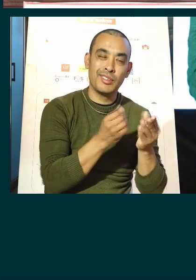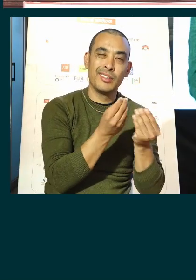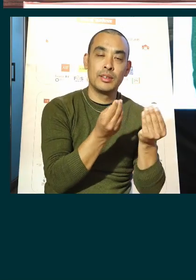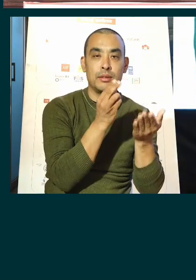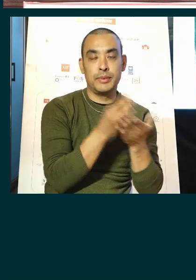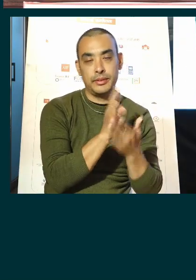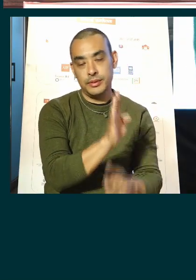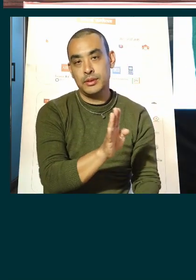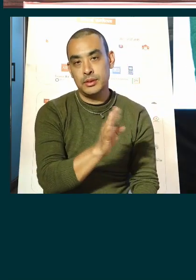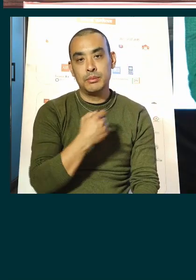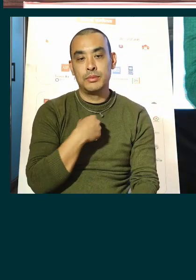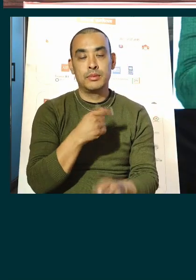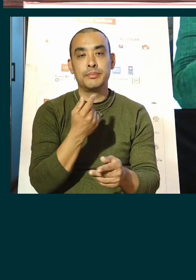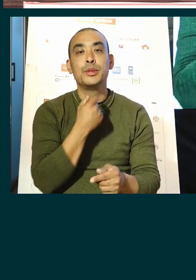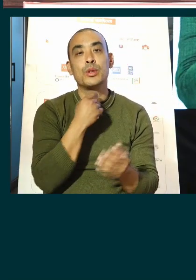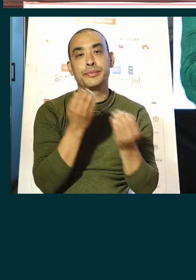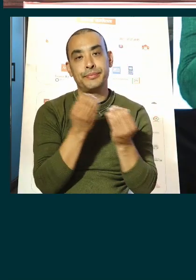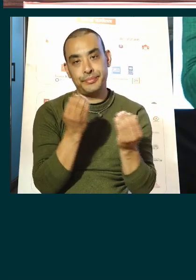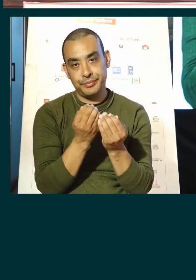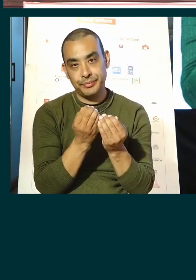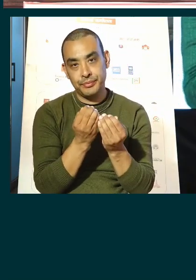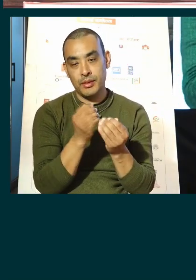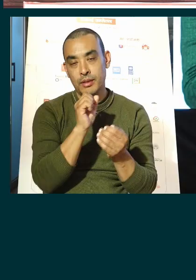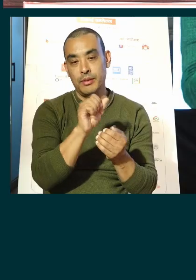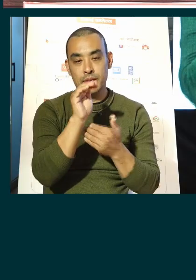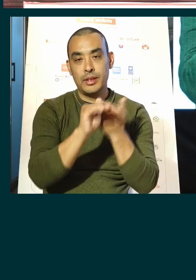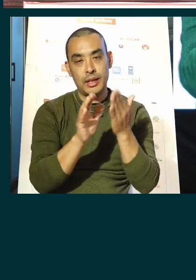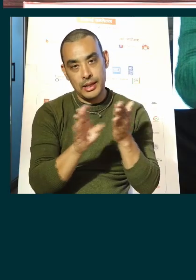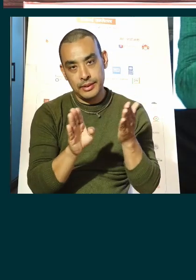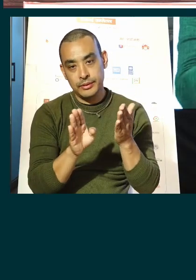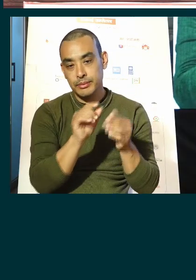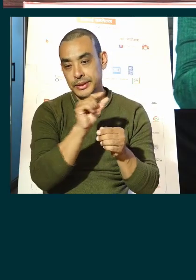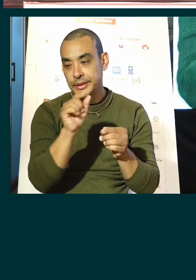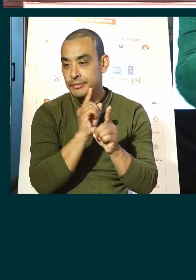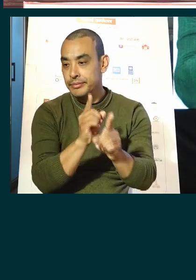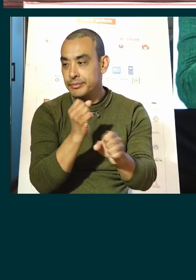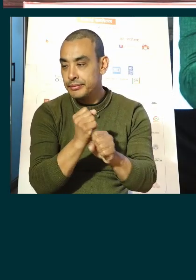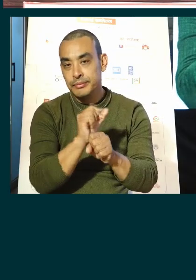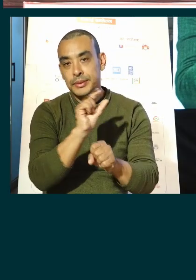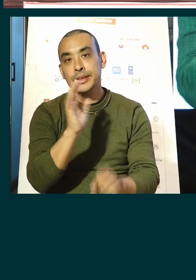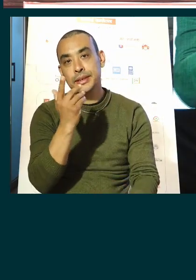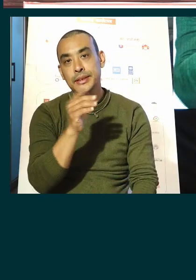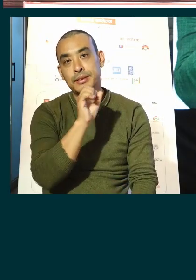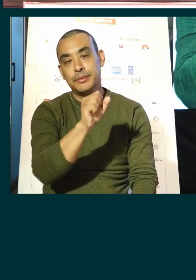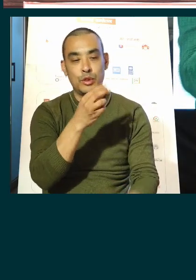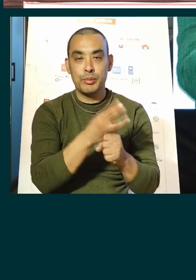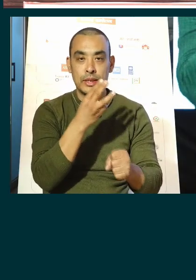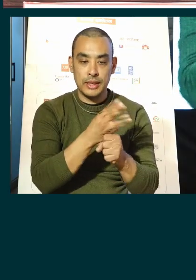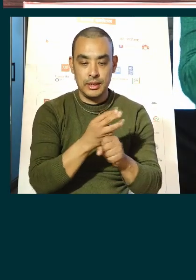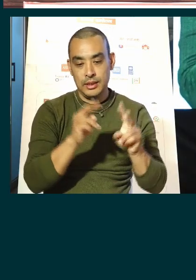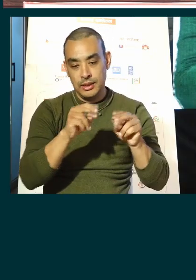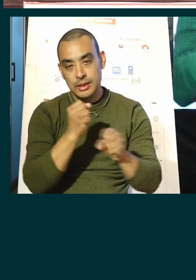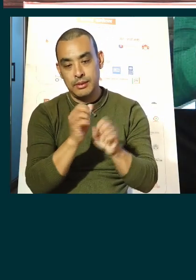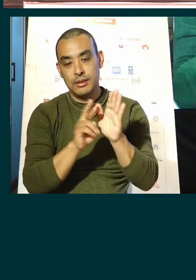I will very briefly talk about the methodology that I'm following, and then I will present the objectives and the findings